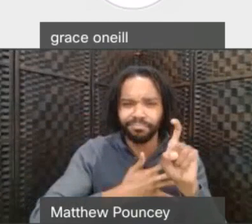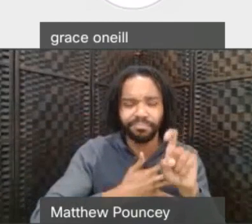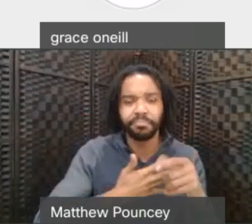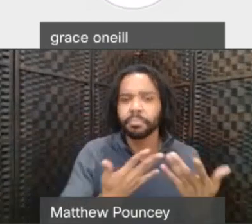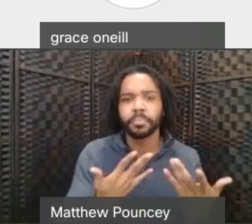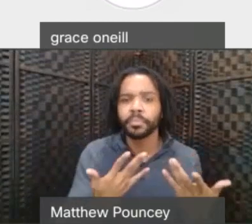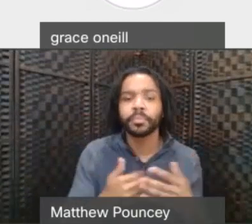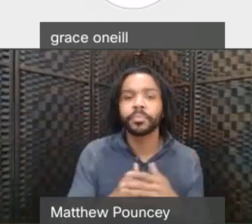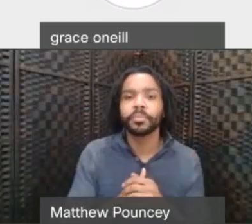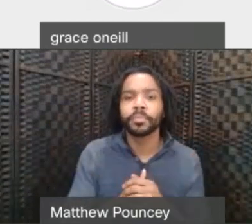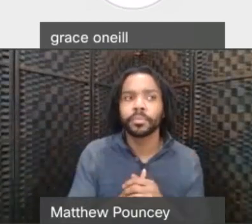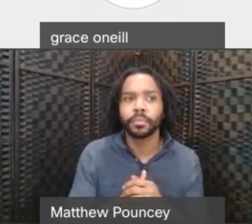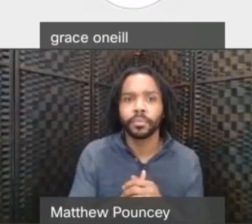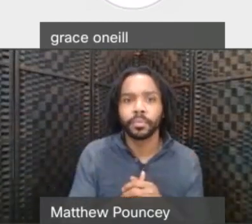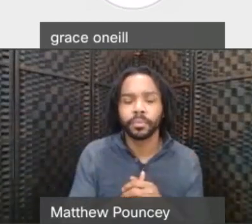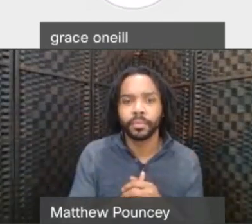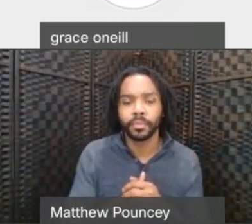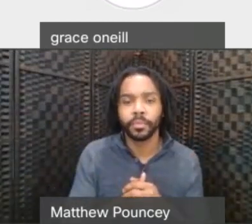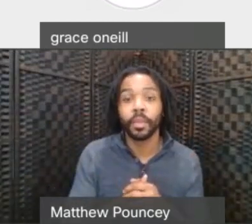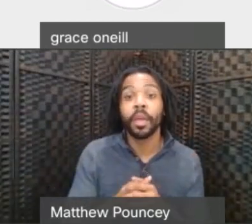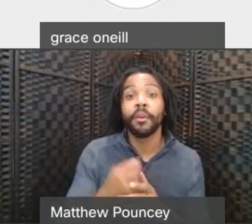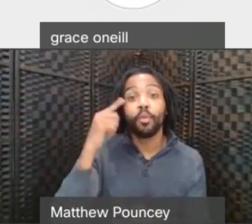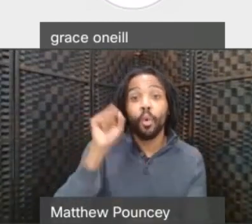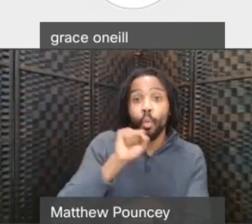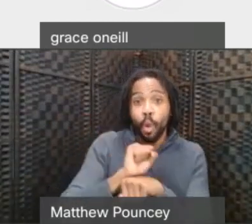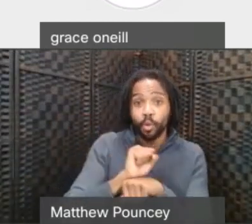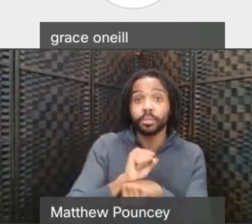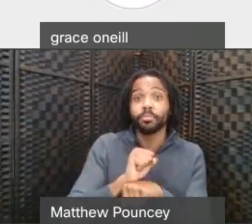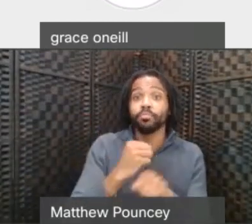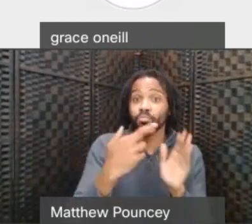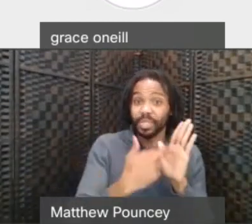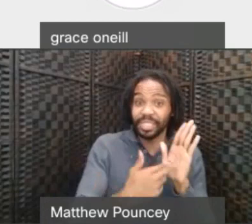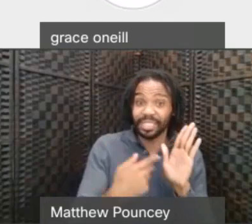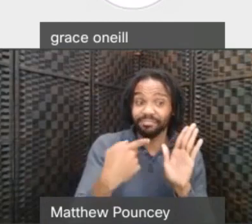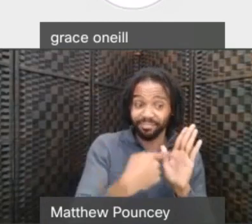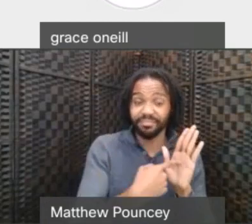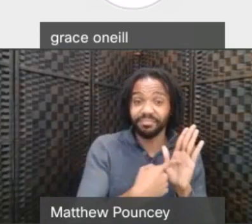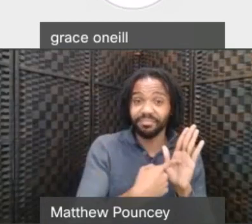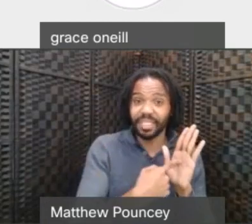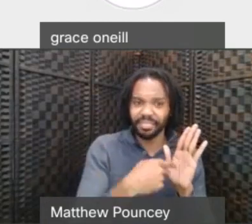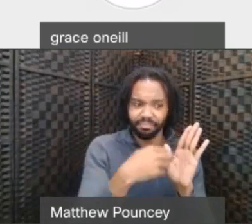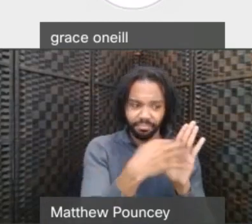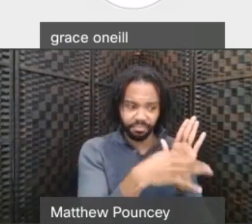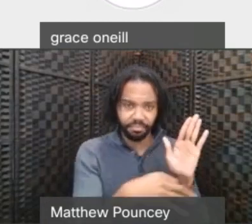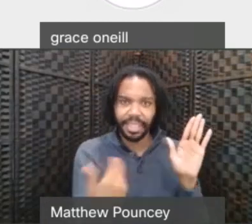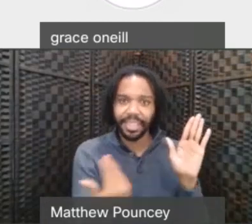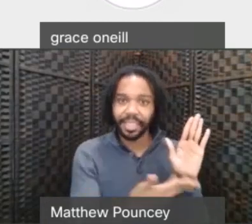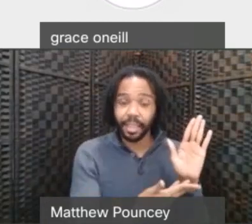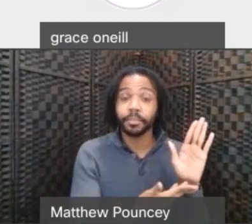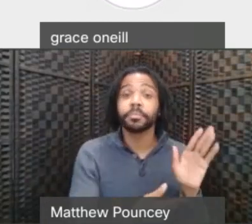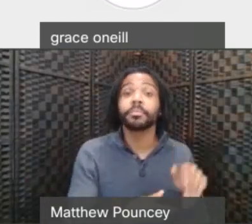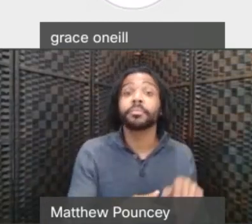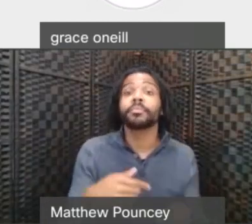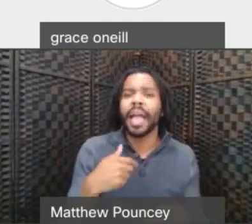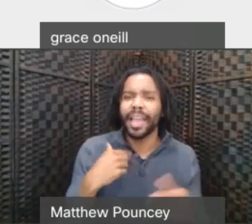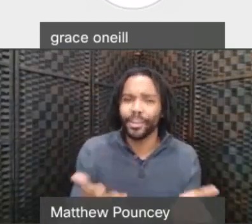this in the work restrictions for those that are exposed in the return to work guidance, those that are, and I encourage all of you